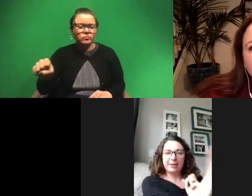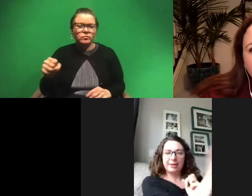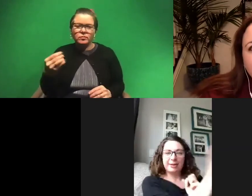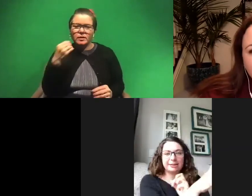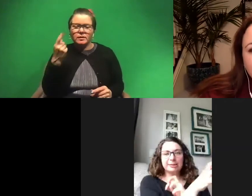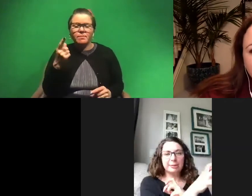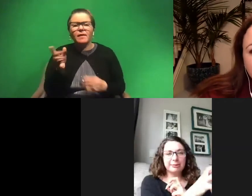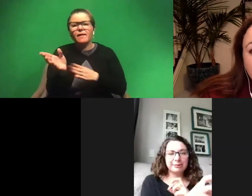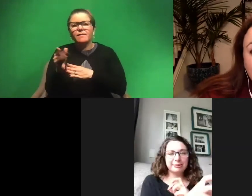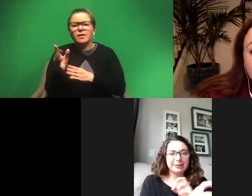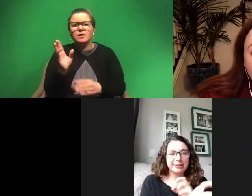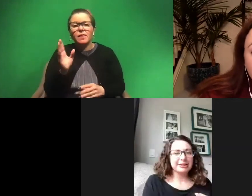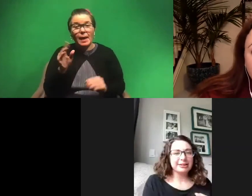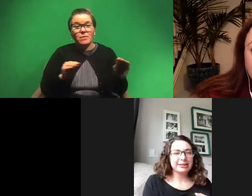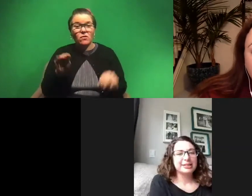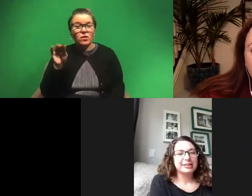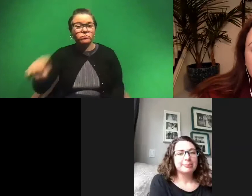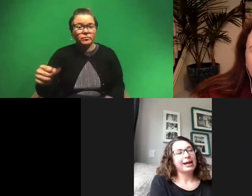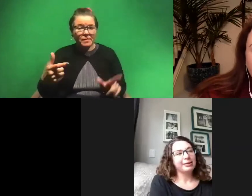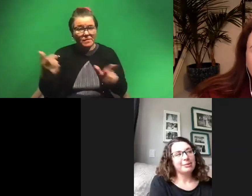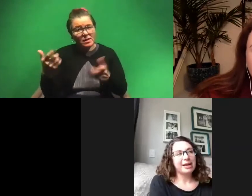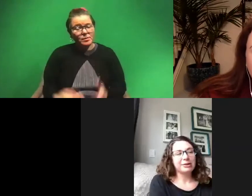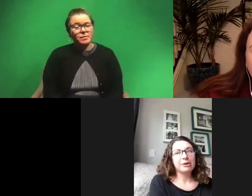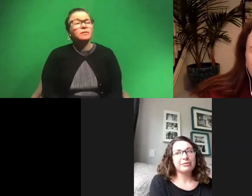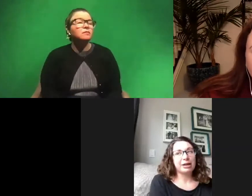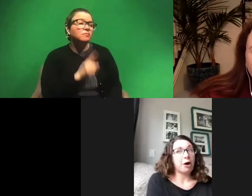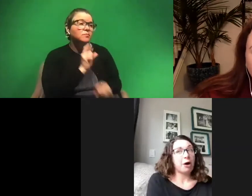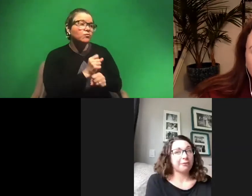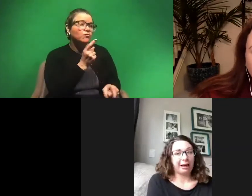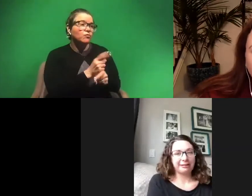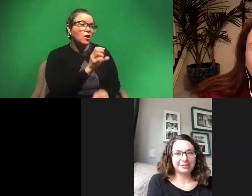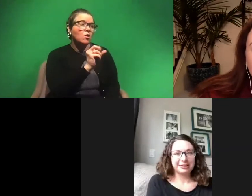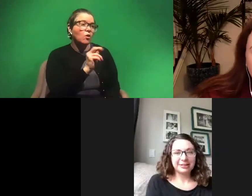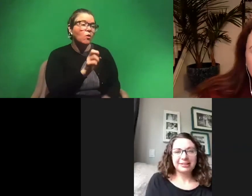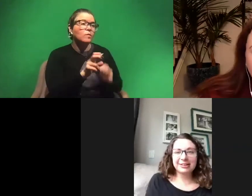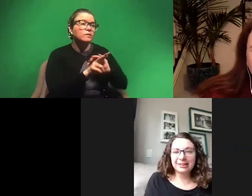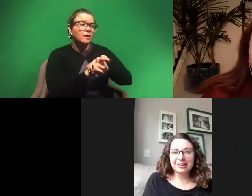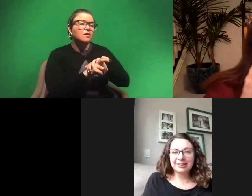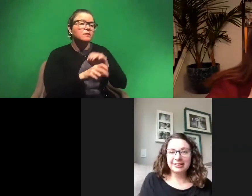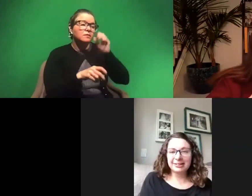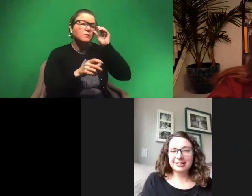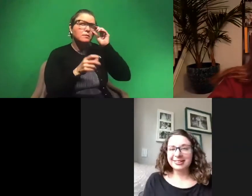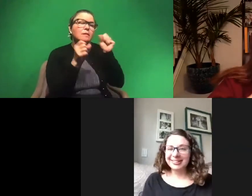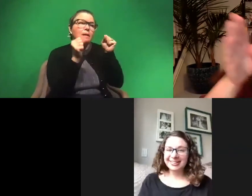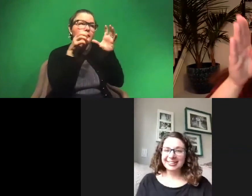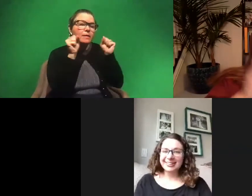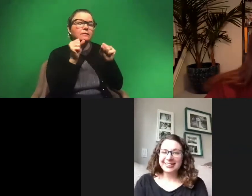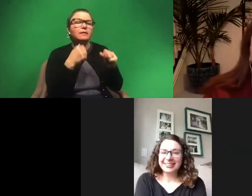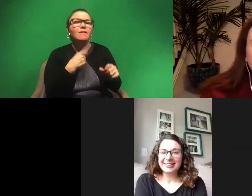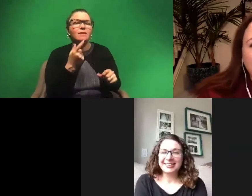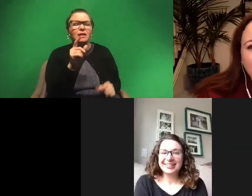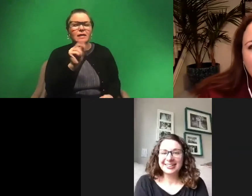that movement is probably really fast. That's fast for sure. So yeah, cone snails are amazing, and they have these little needles that